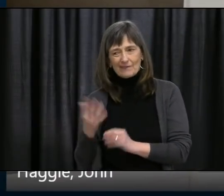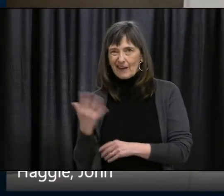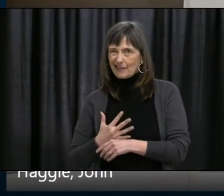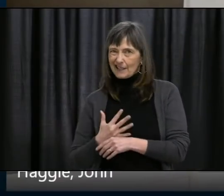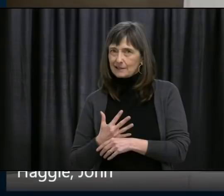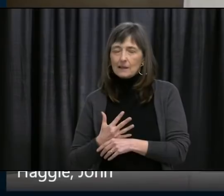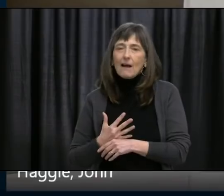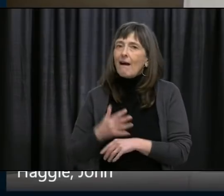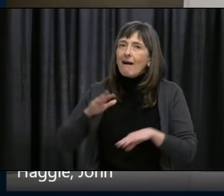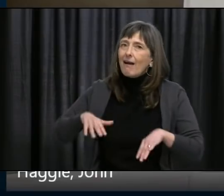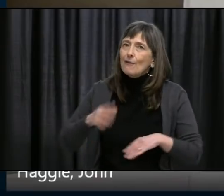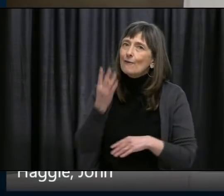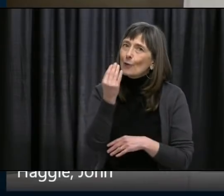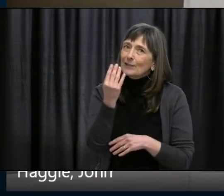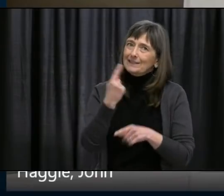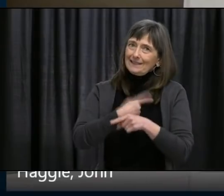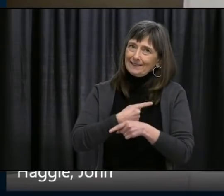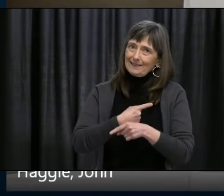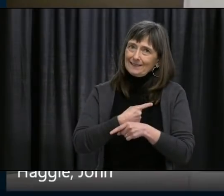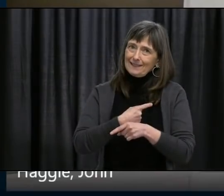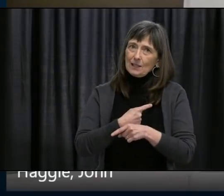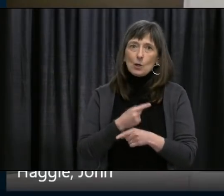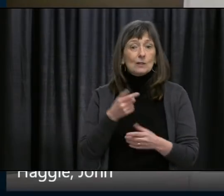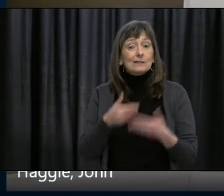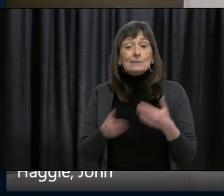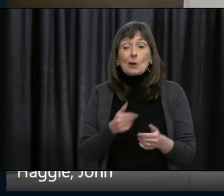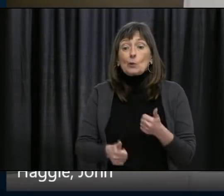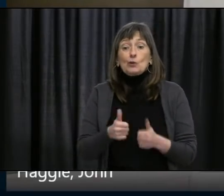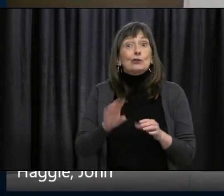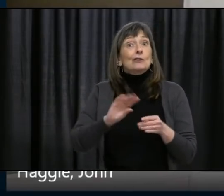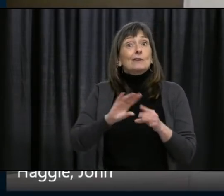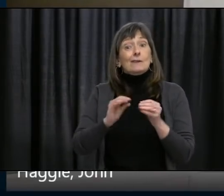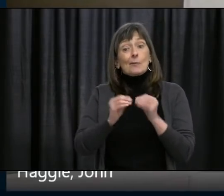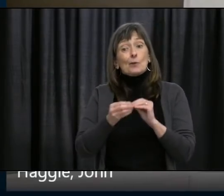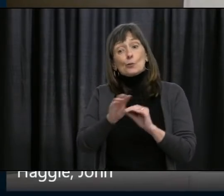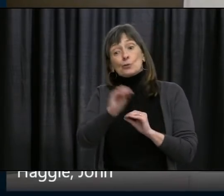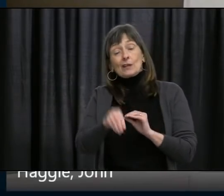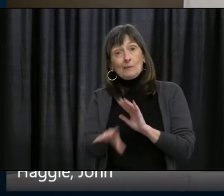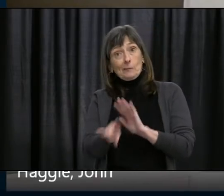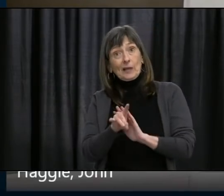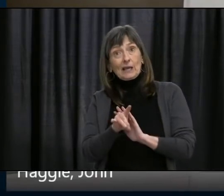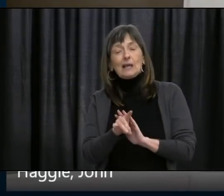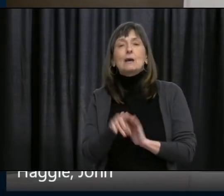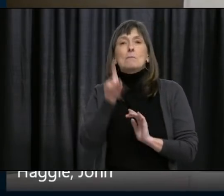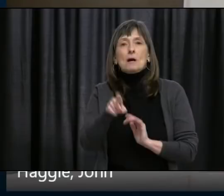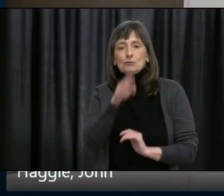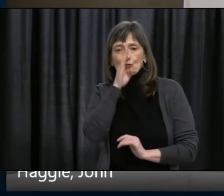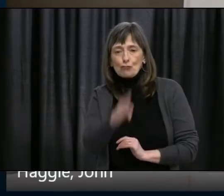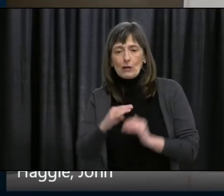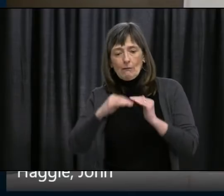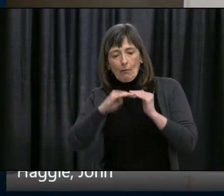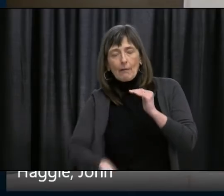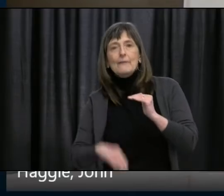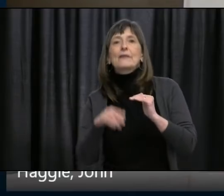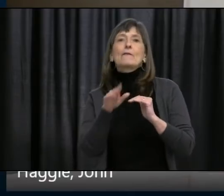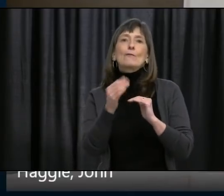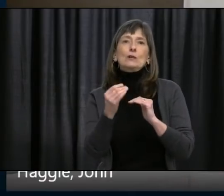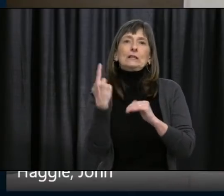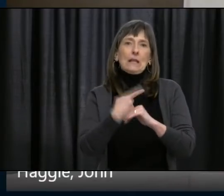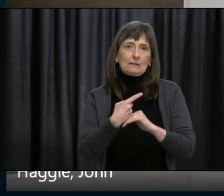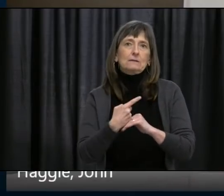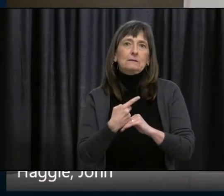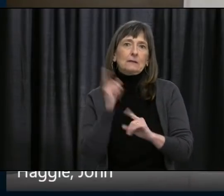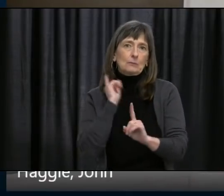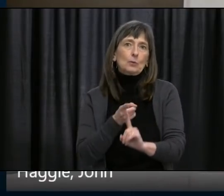could still adversely affect our figures. So the absolute earliest would be the beginning of